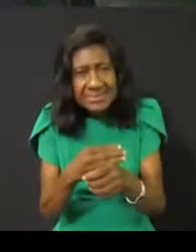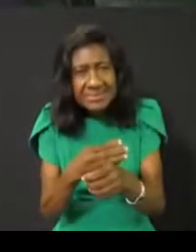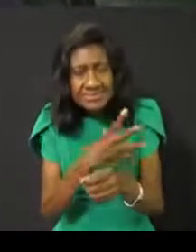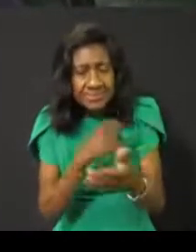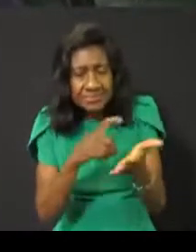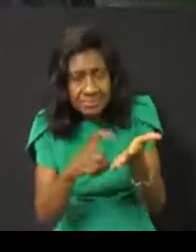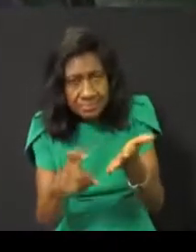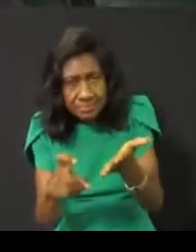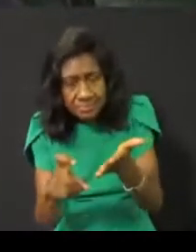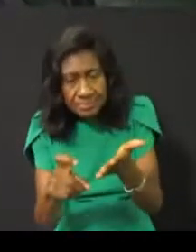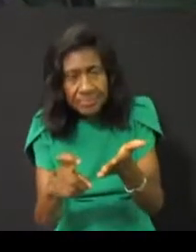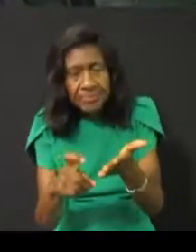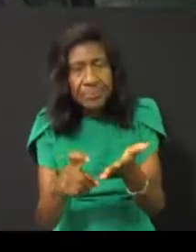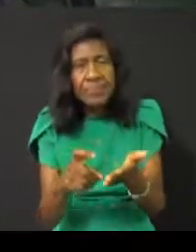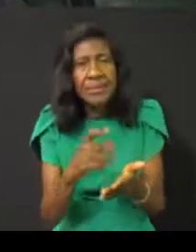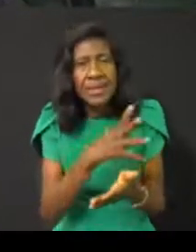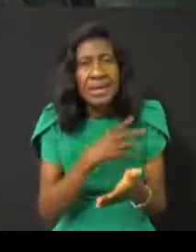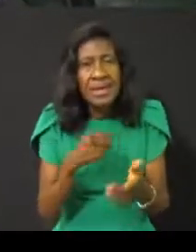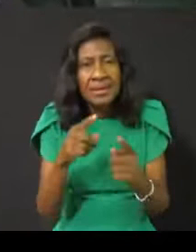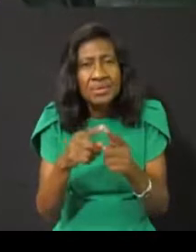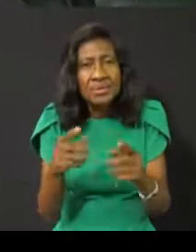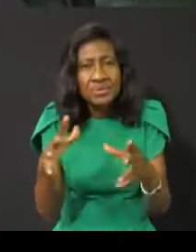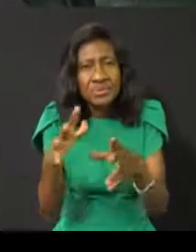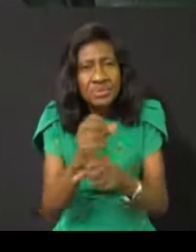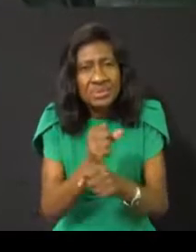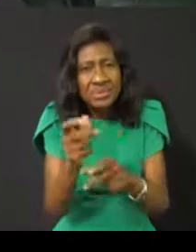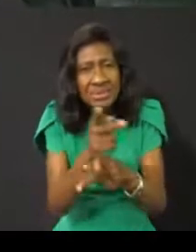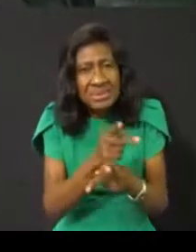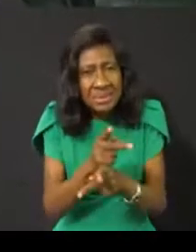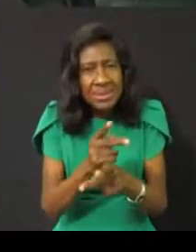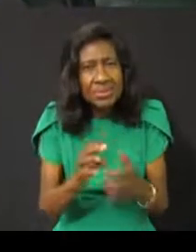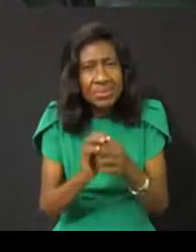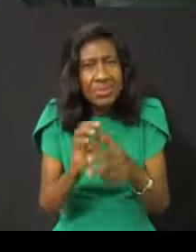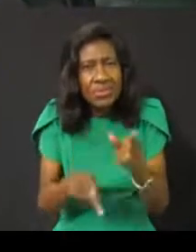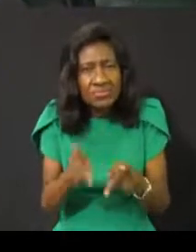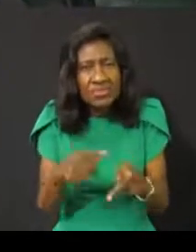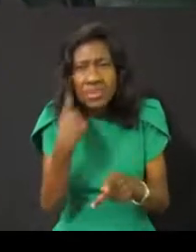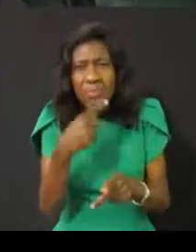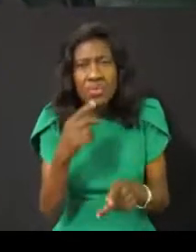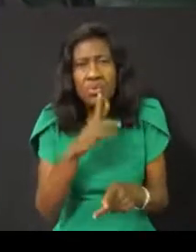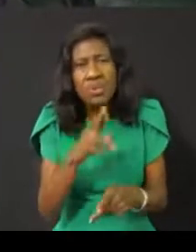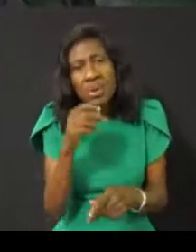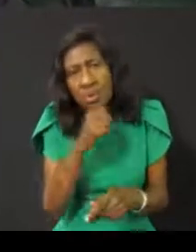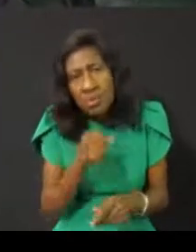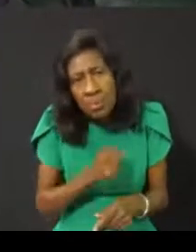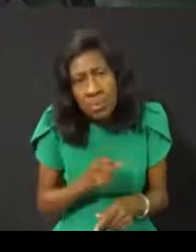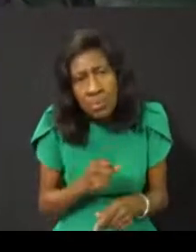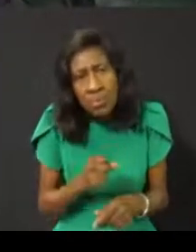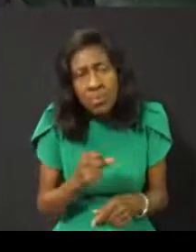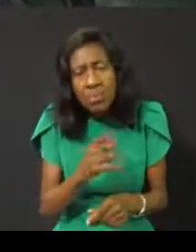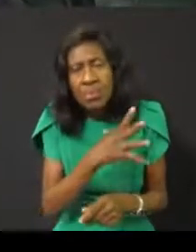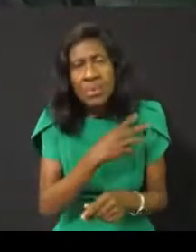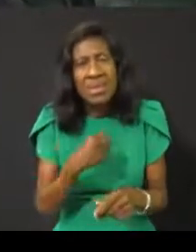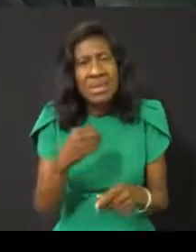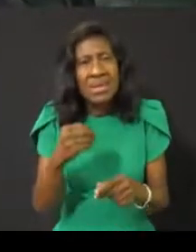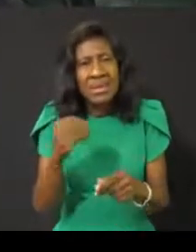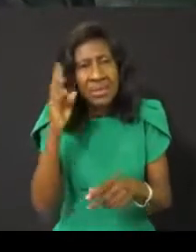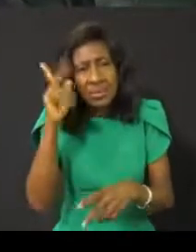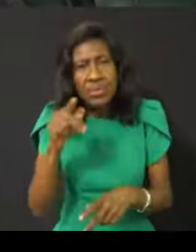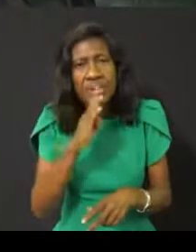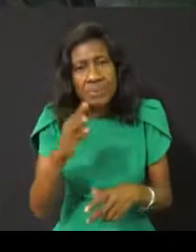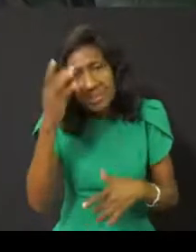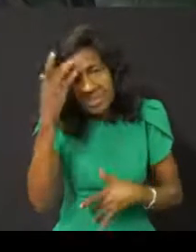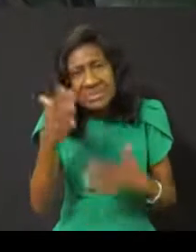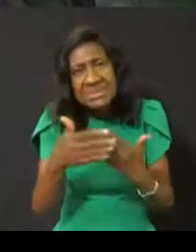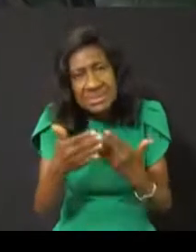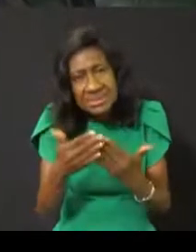or recommendations, and taking care of those who are vulnerable and elderly. That is what we need to continue to do in order